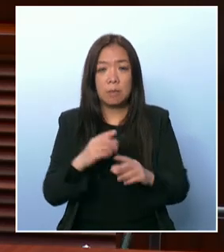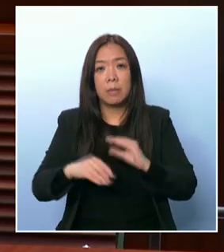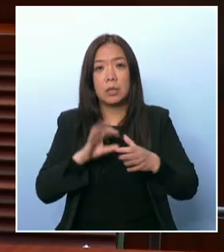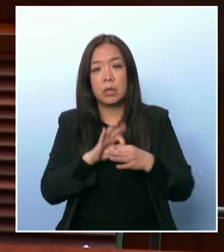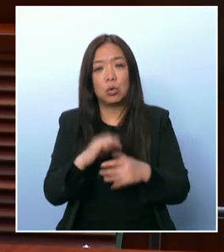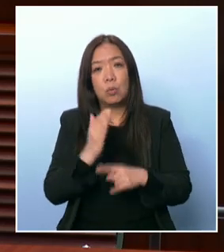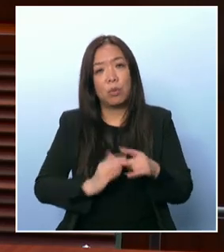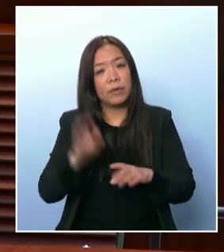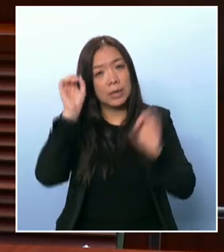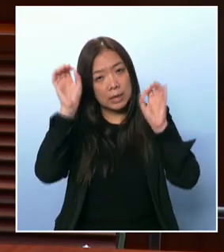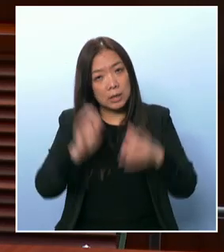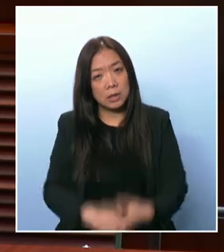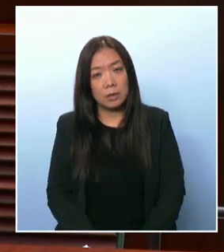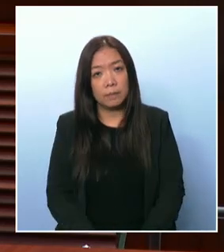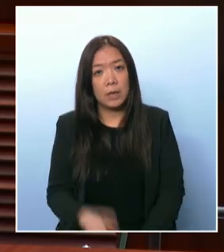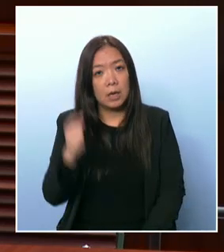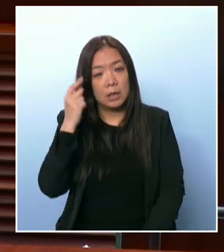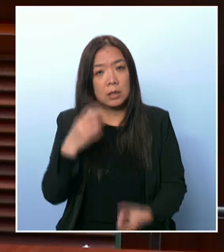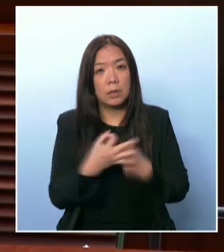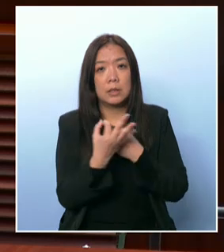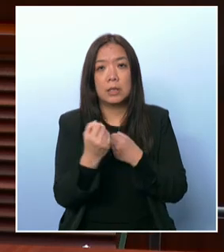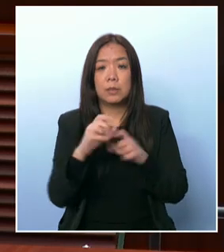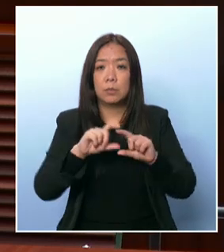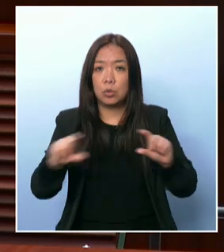Now, following up on Professor Chen Wing-Kwong's